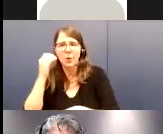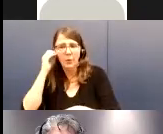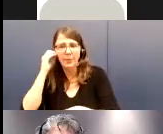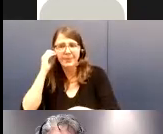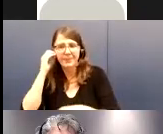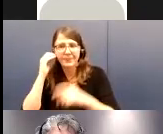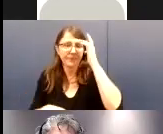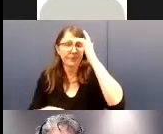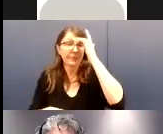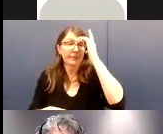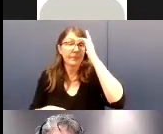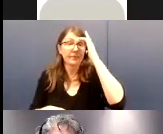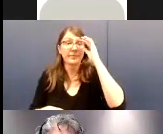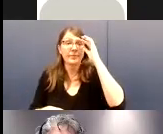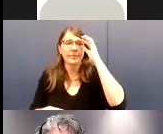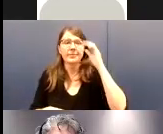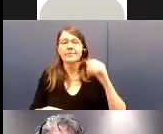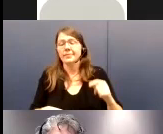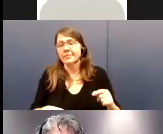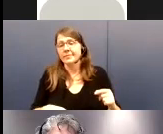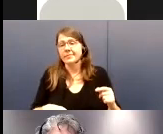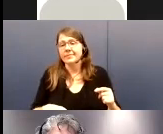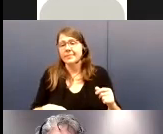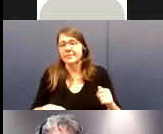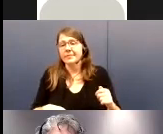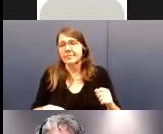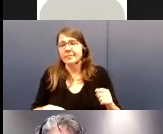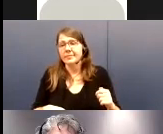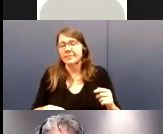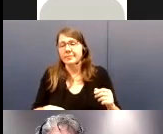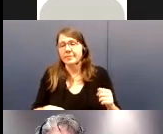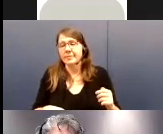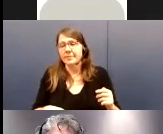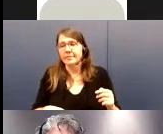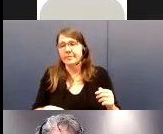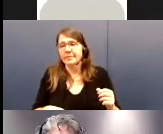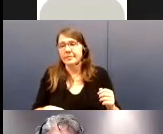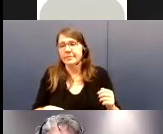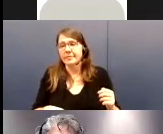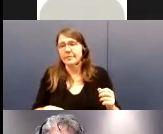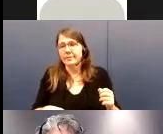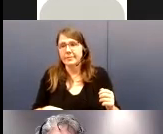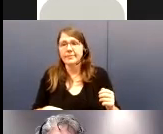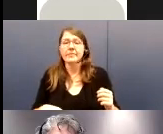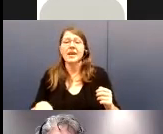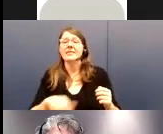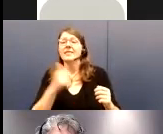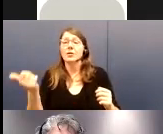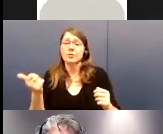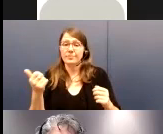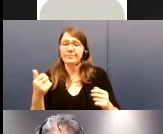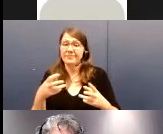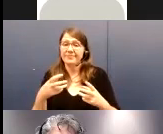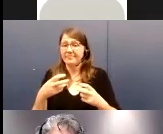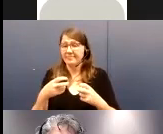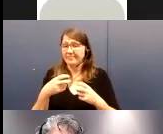of a more common theme, which is, I think, mom, you can no longer care for dad at home. I think, dad, you